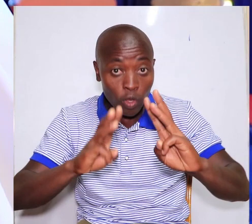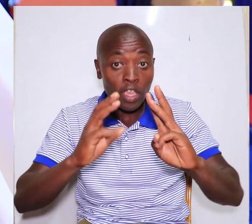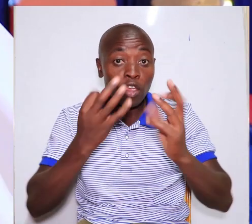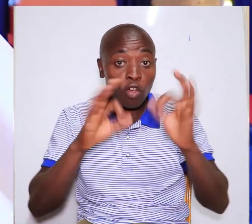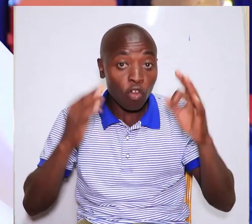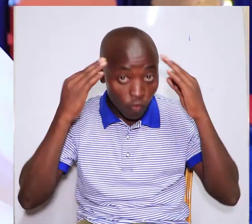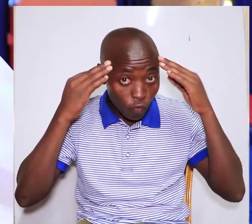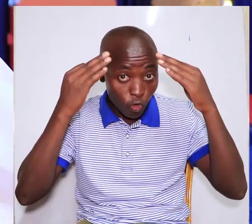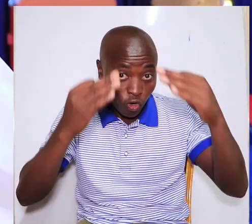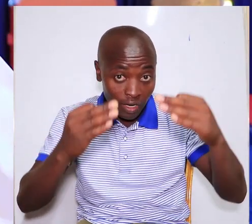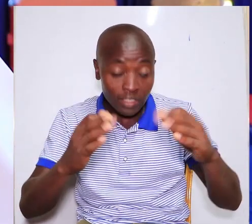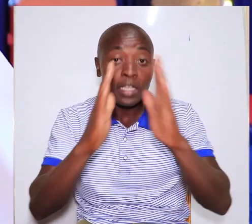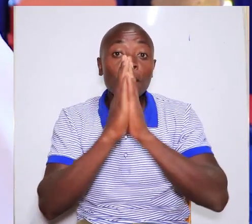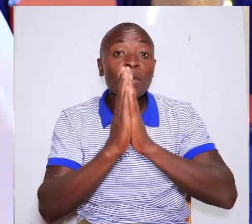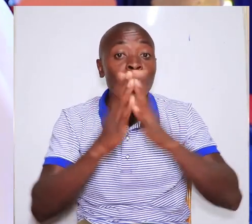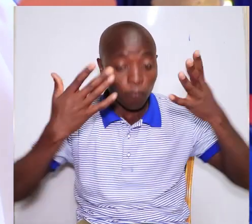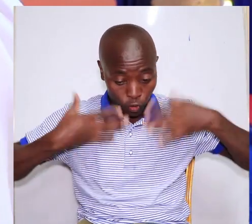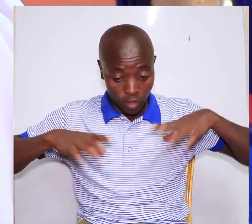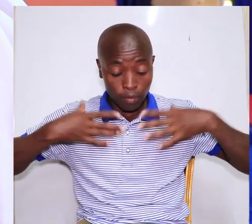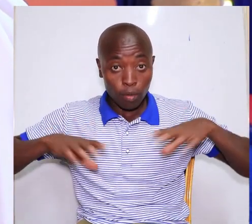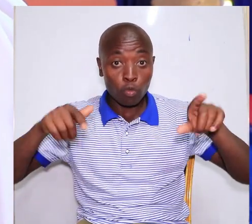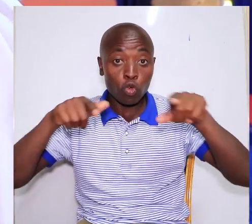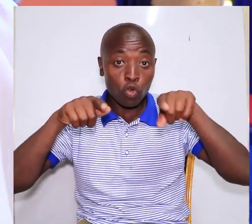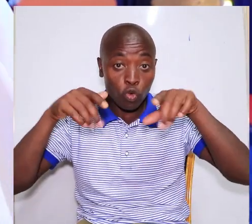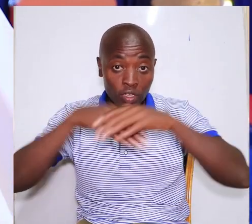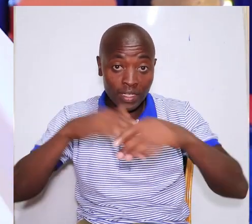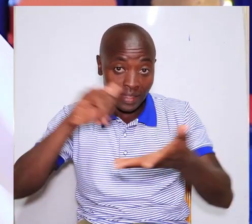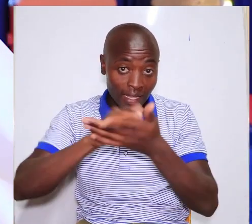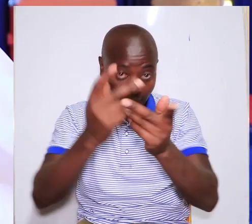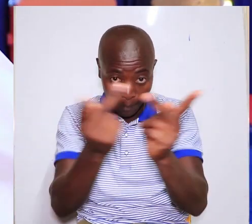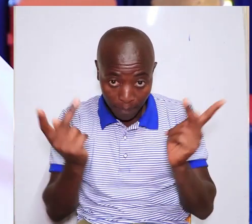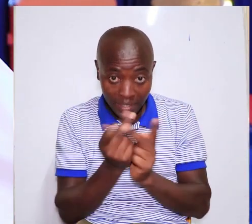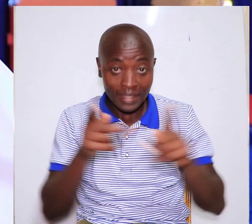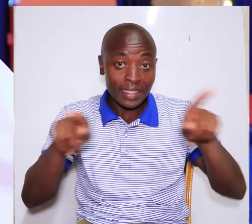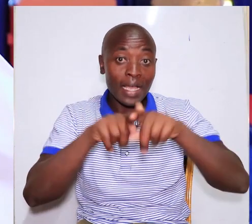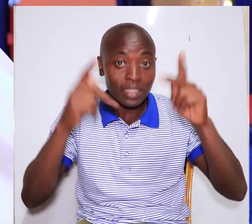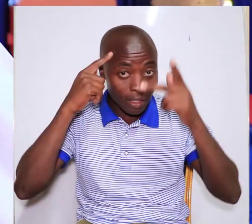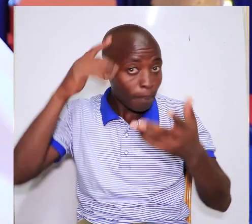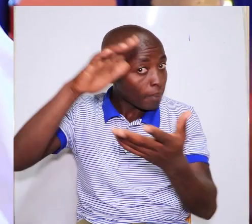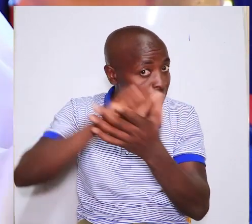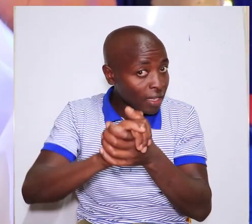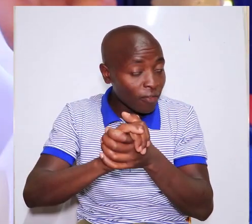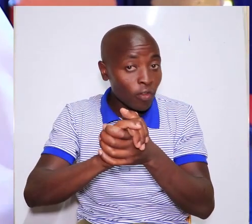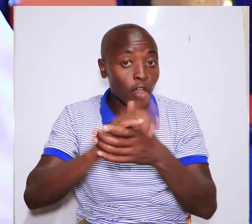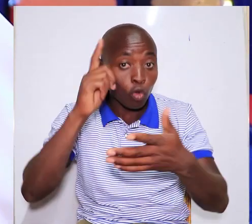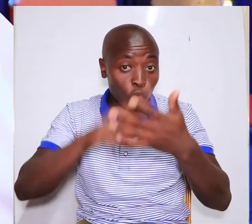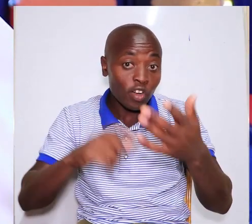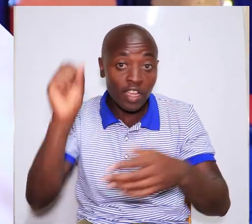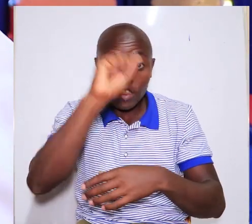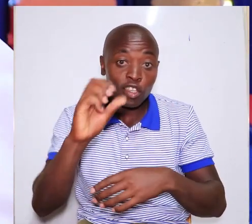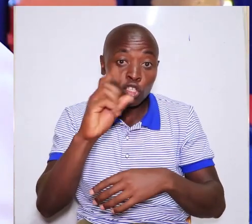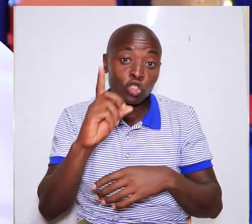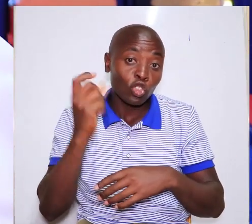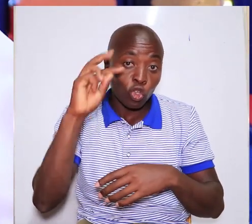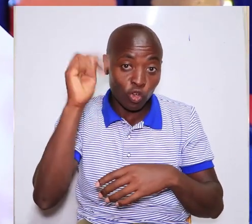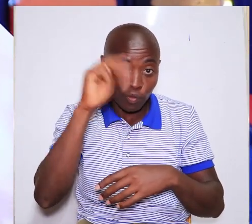and intercede for these people in Sodom and Gomorrah. As believers, what are the Sodoms